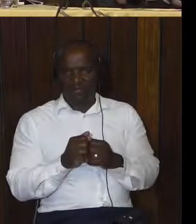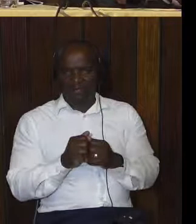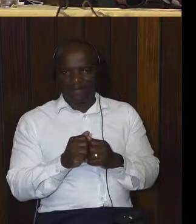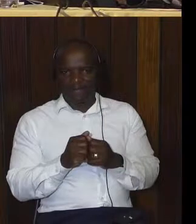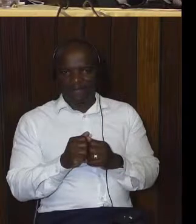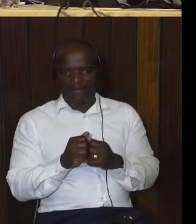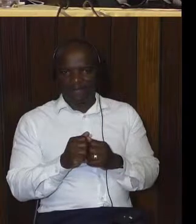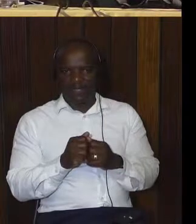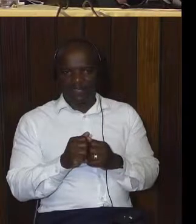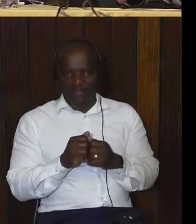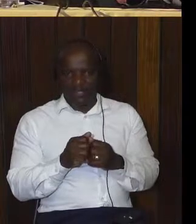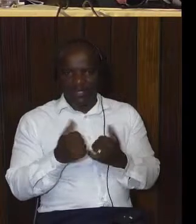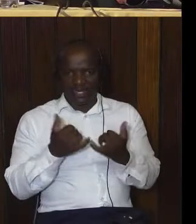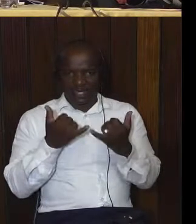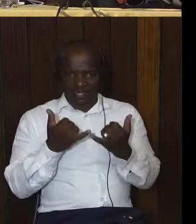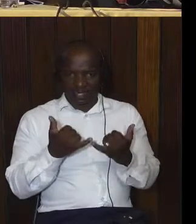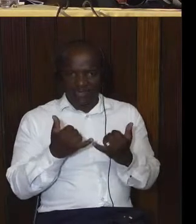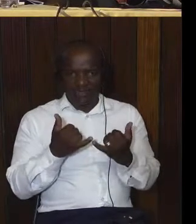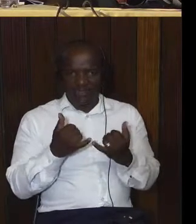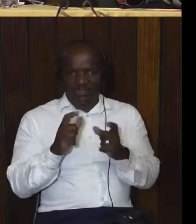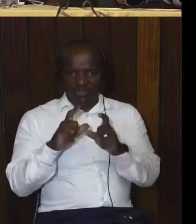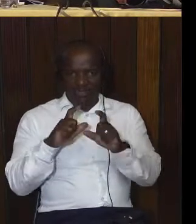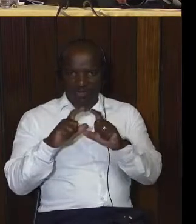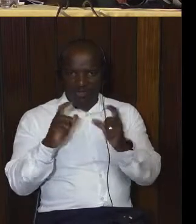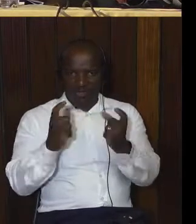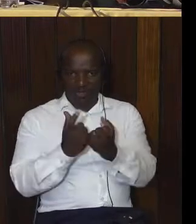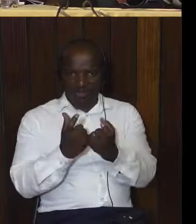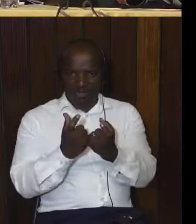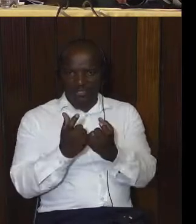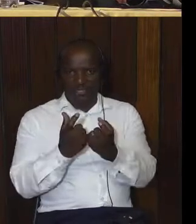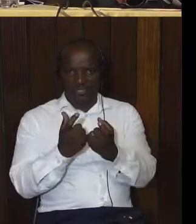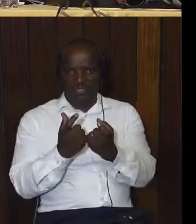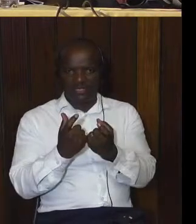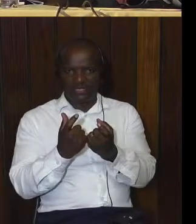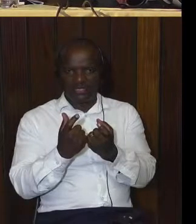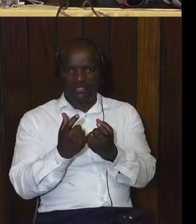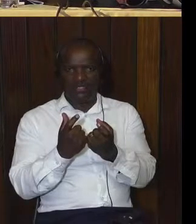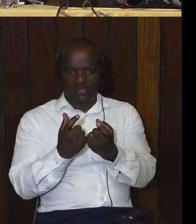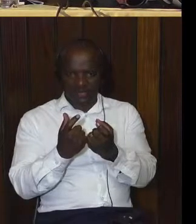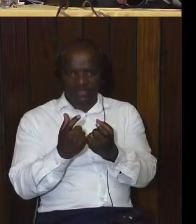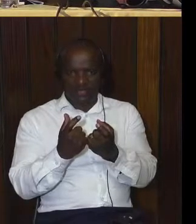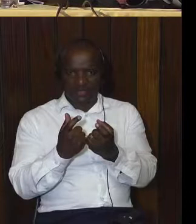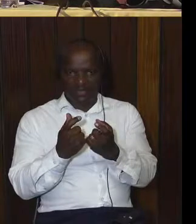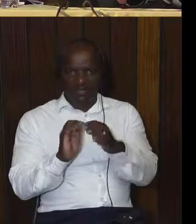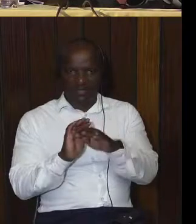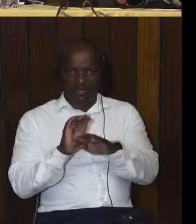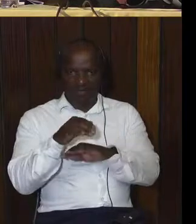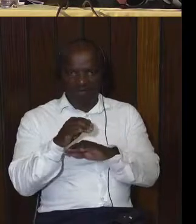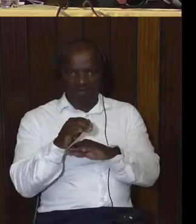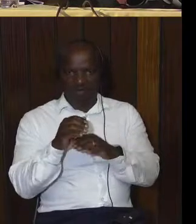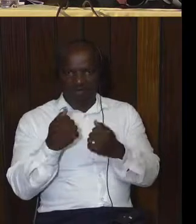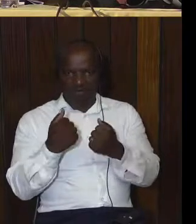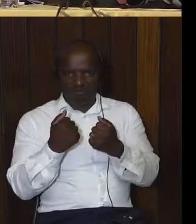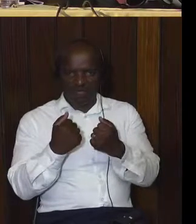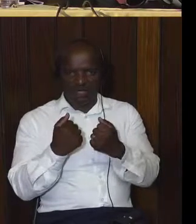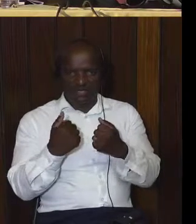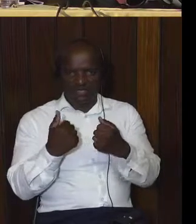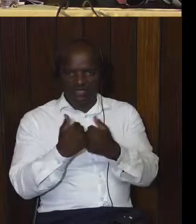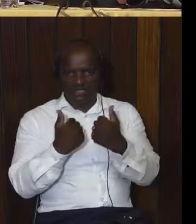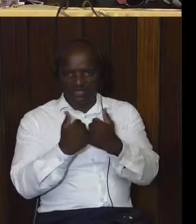I can give the committee some feedback on the ridership issue, Chair, I'm very pleased to share that we've